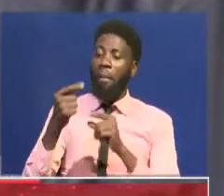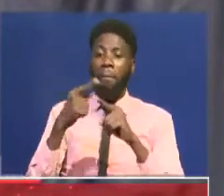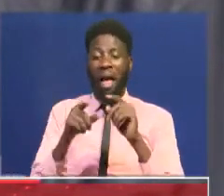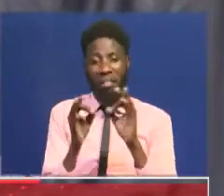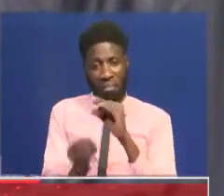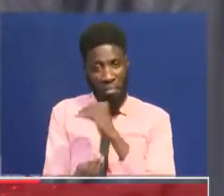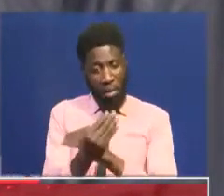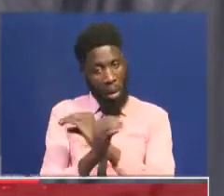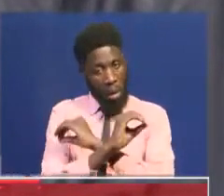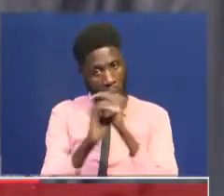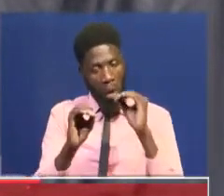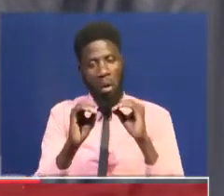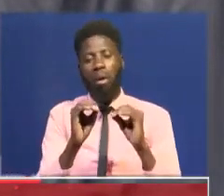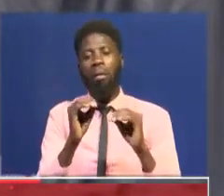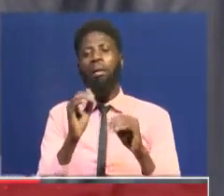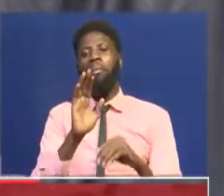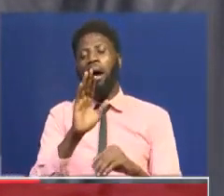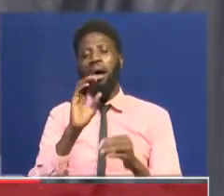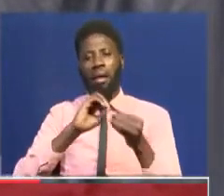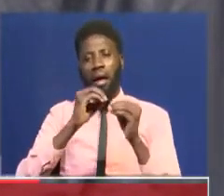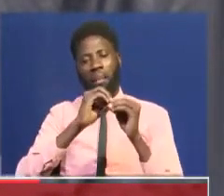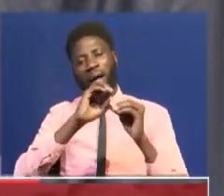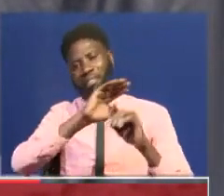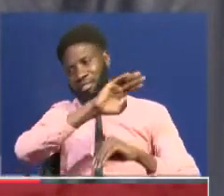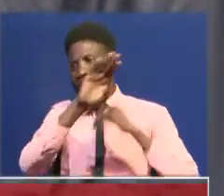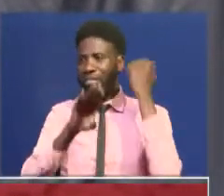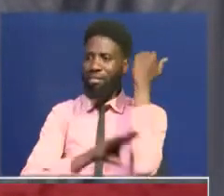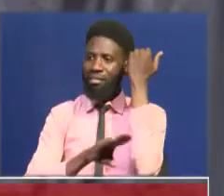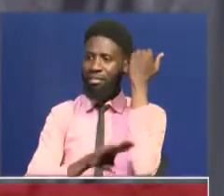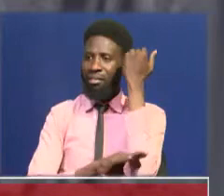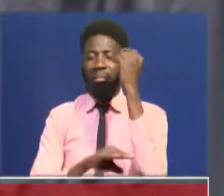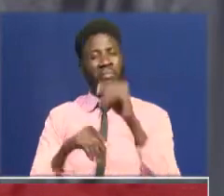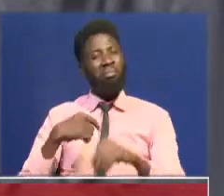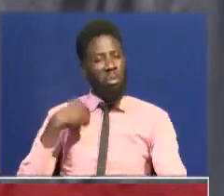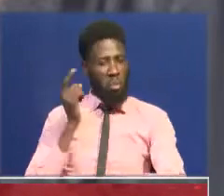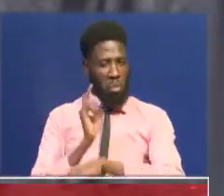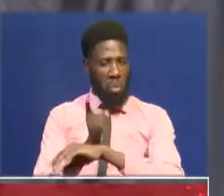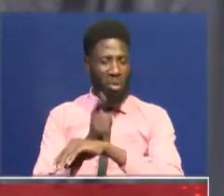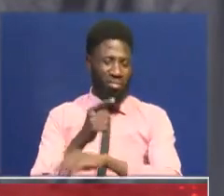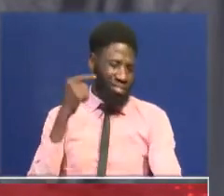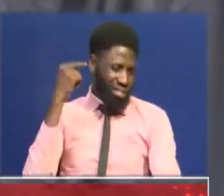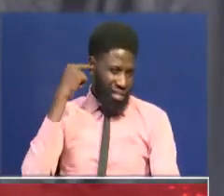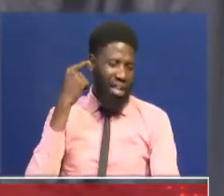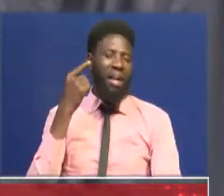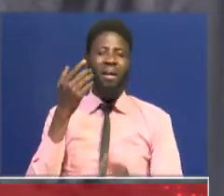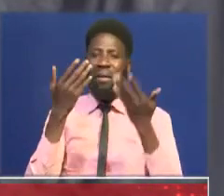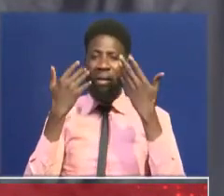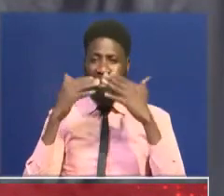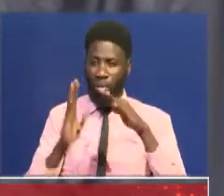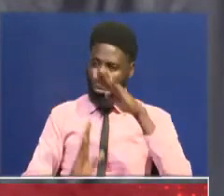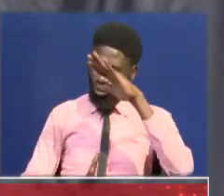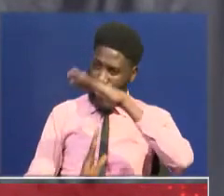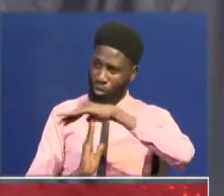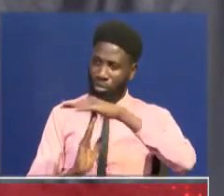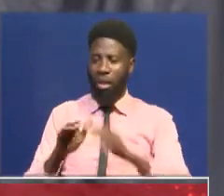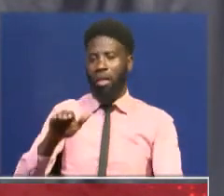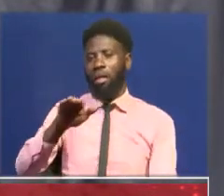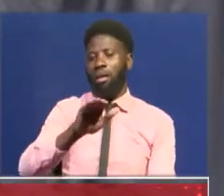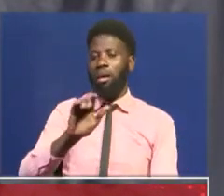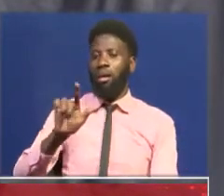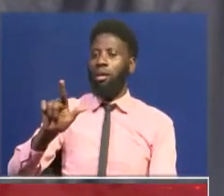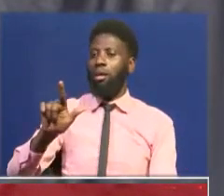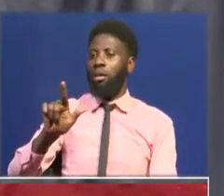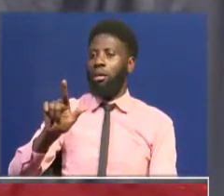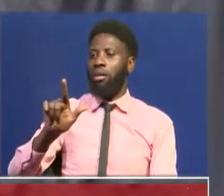nyuma. Mimi nataka niwapatie onyo, na hiyo maneno tumesikia. Especially the sauce.